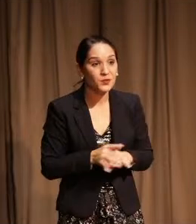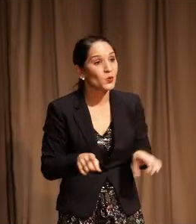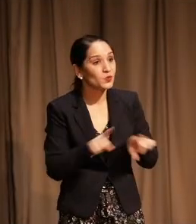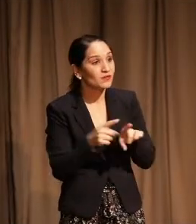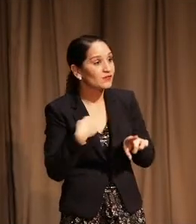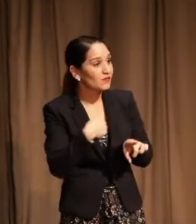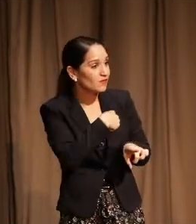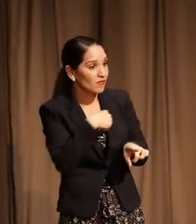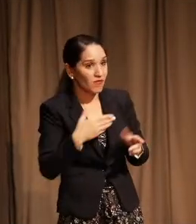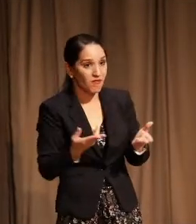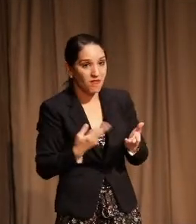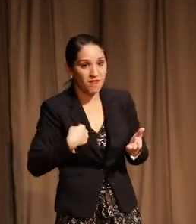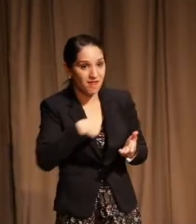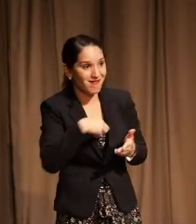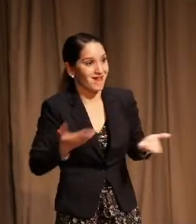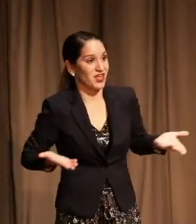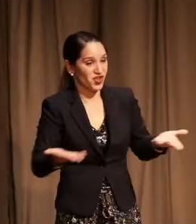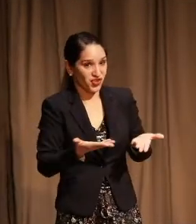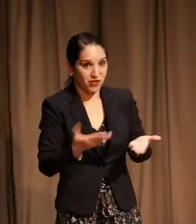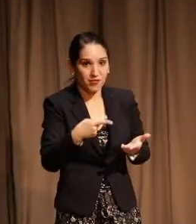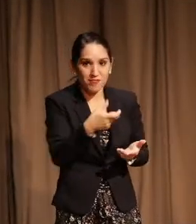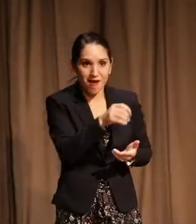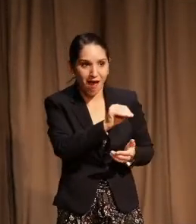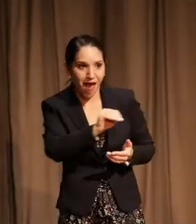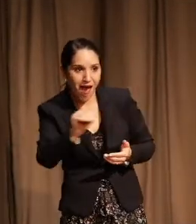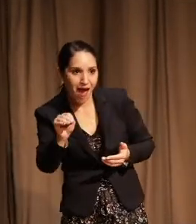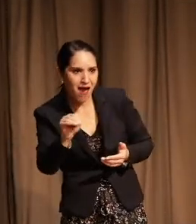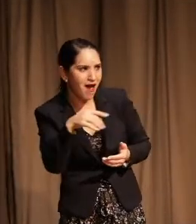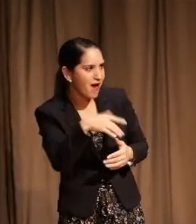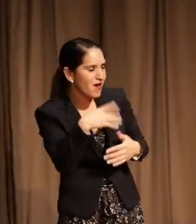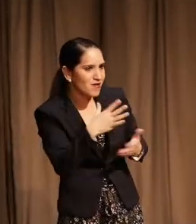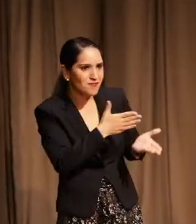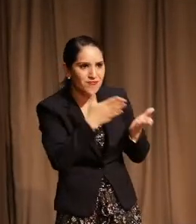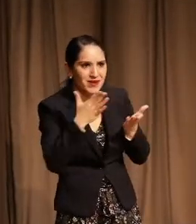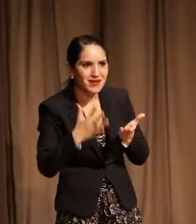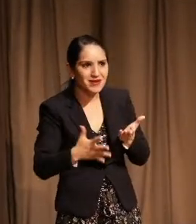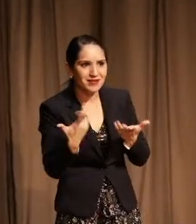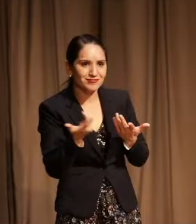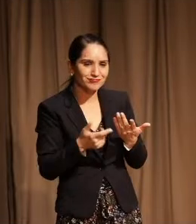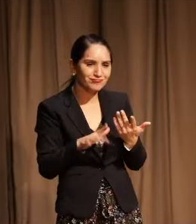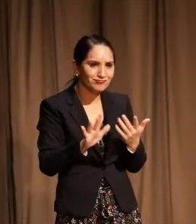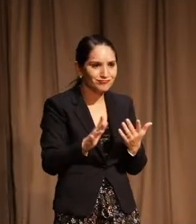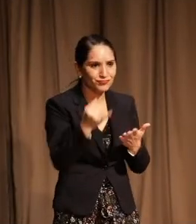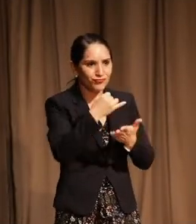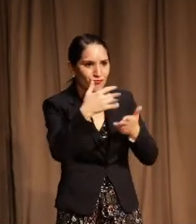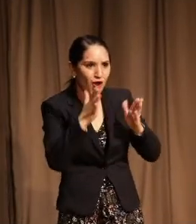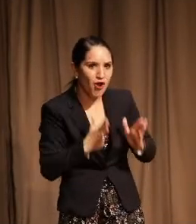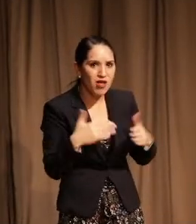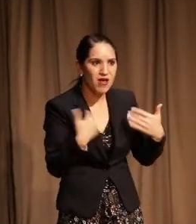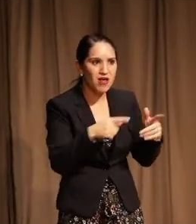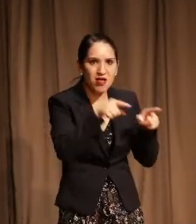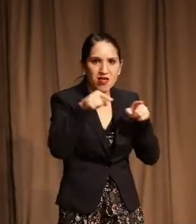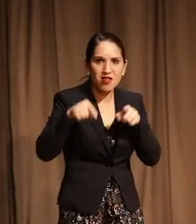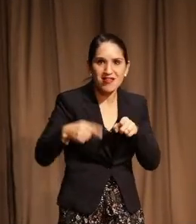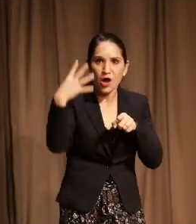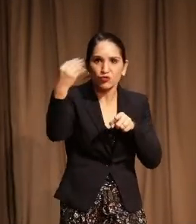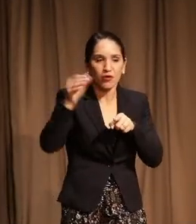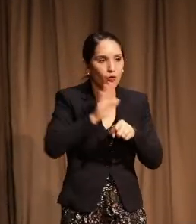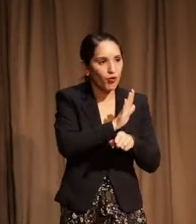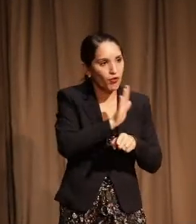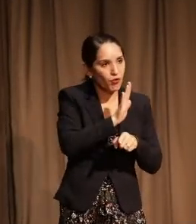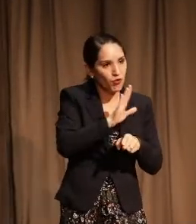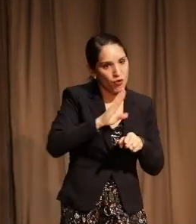at PAM here, being a platform for artists and bringing their voices outside of their country so it can dialogue with